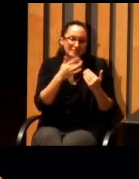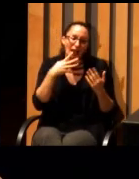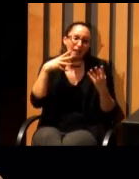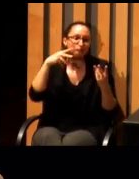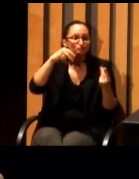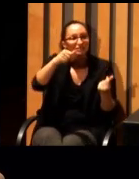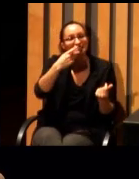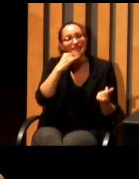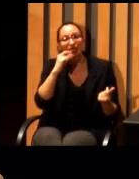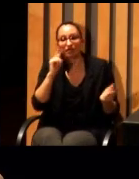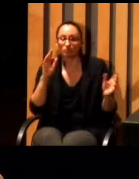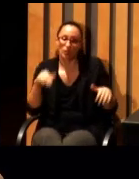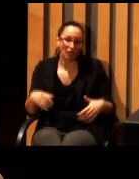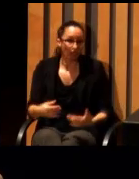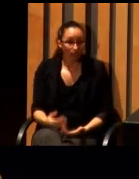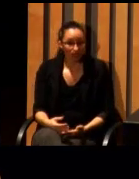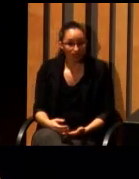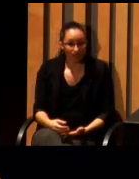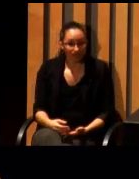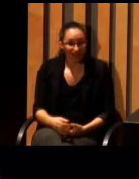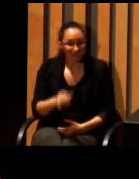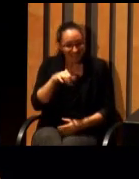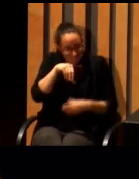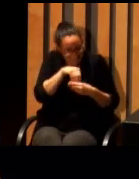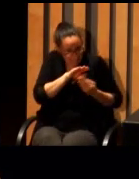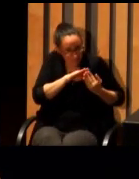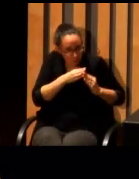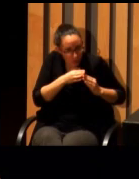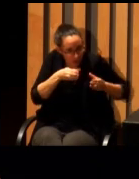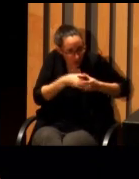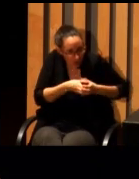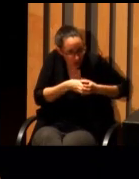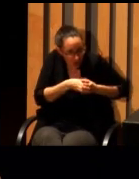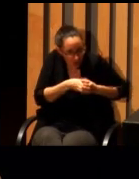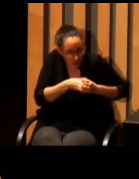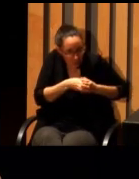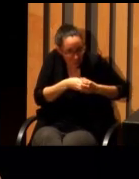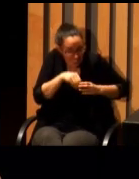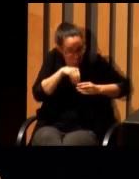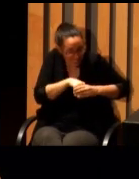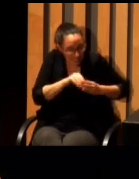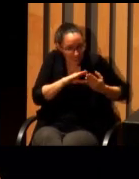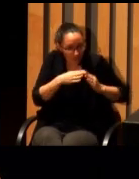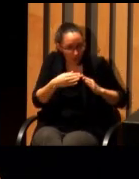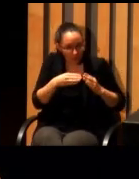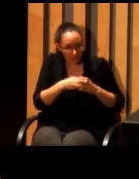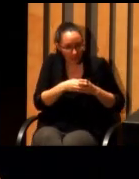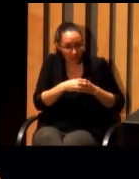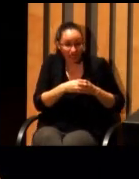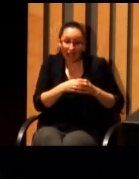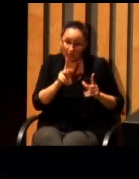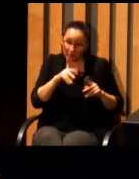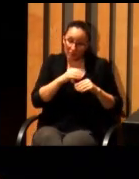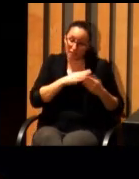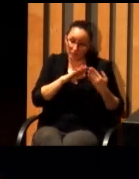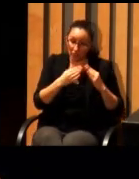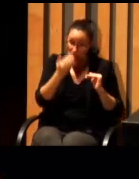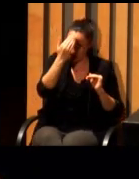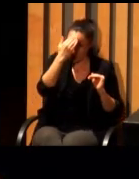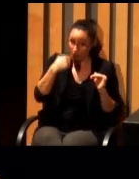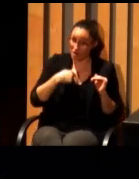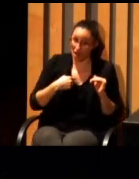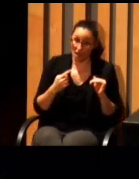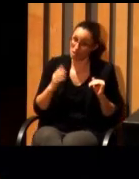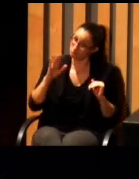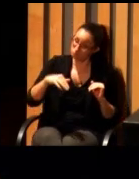thought. That's what goes on inside the community. And folks who are inside the community know I'm accurate in that. And so it's a part